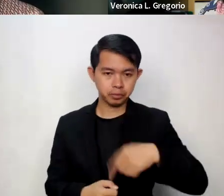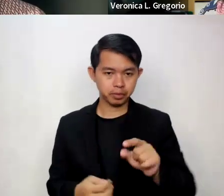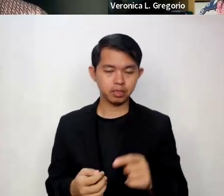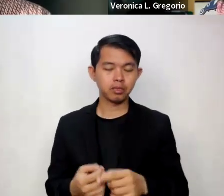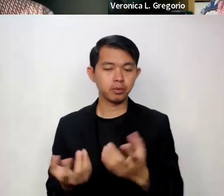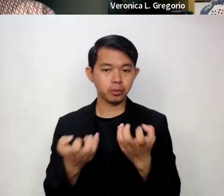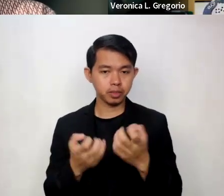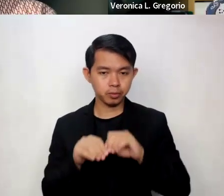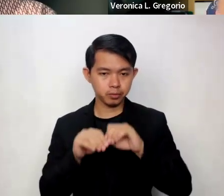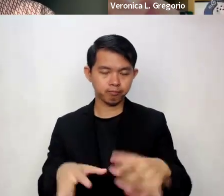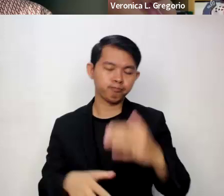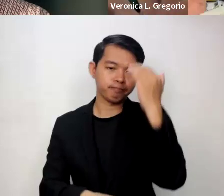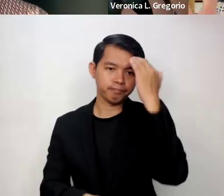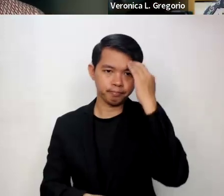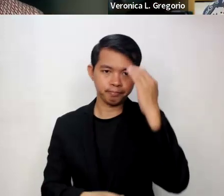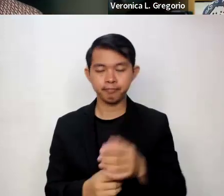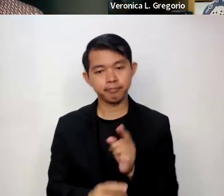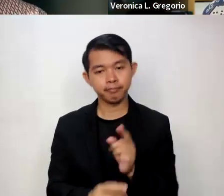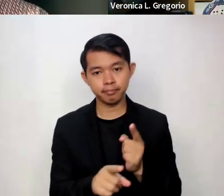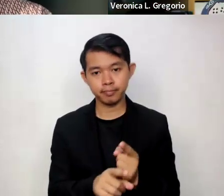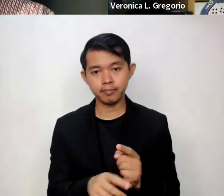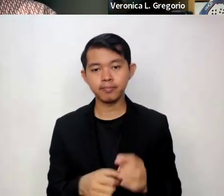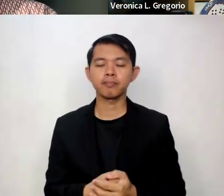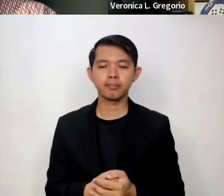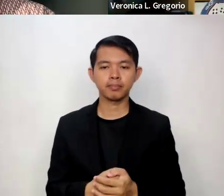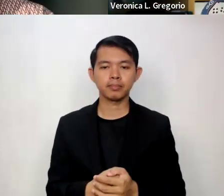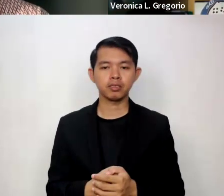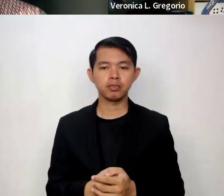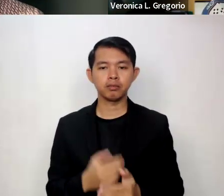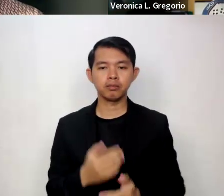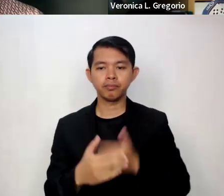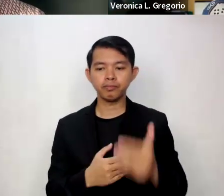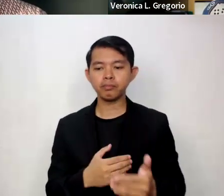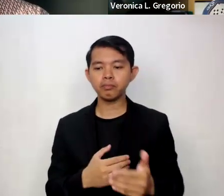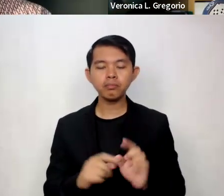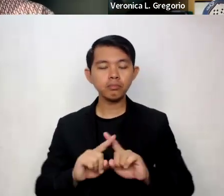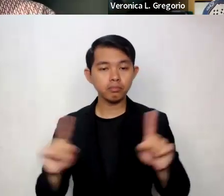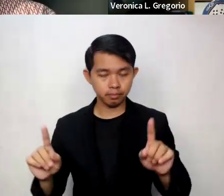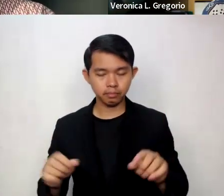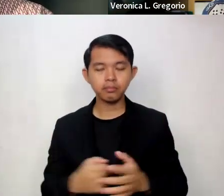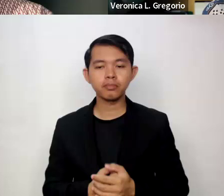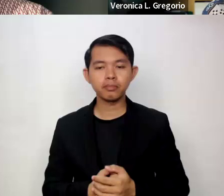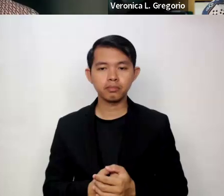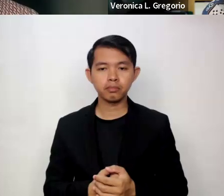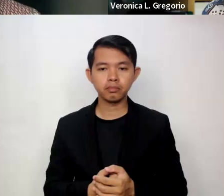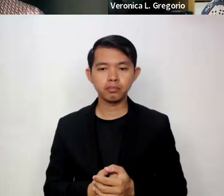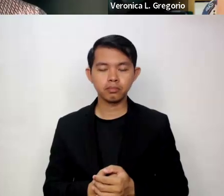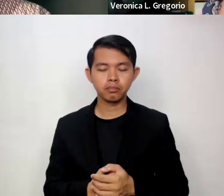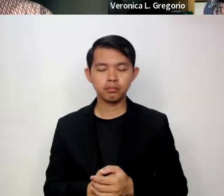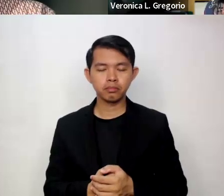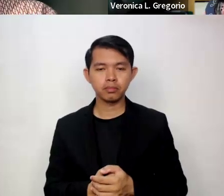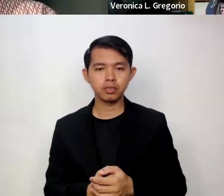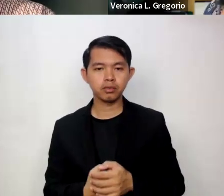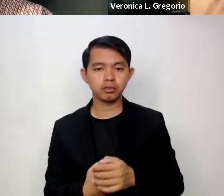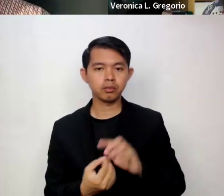produce knowledge, right? So that's a short comment on that. But ultimately, with this question, I want